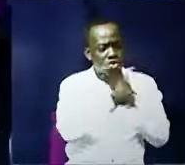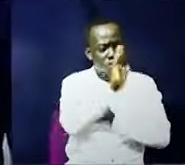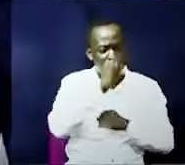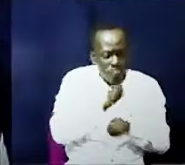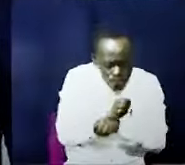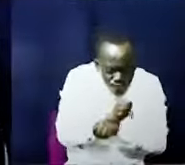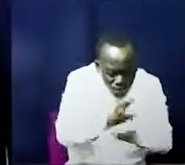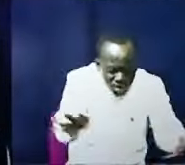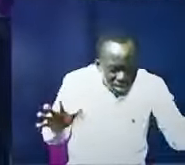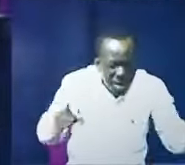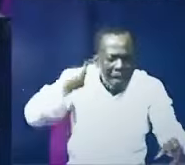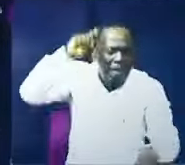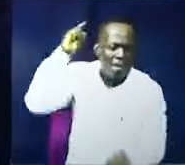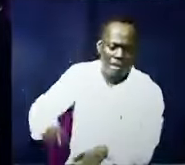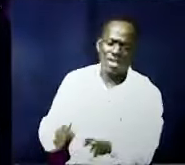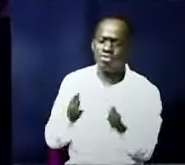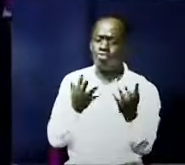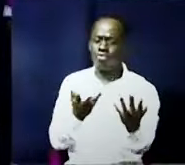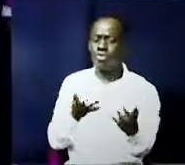That is why